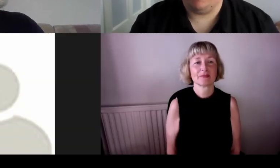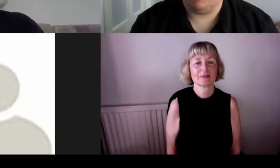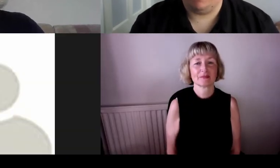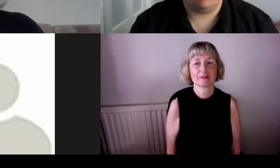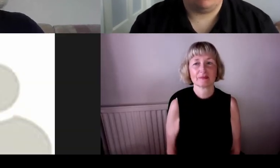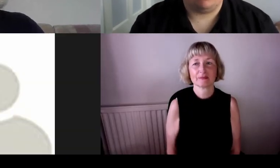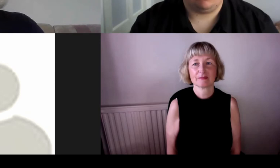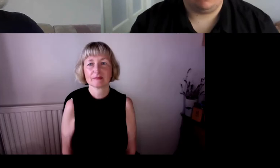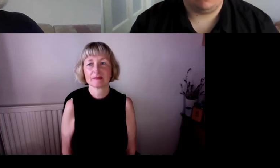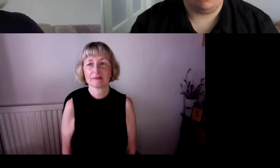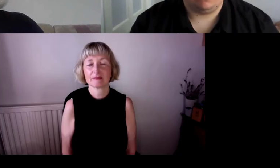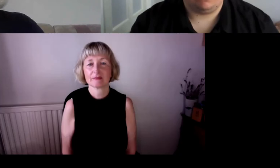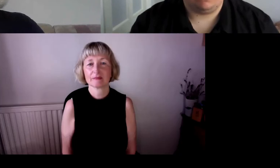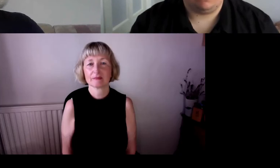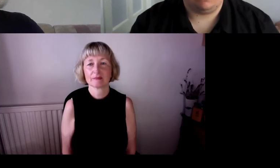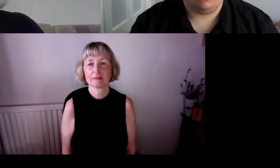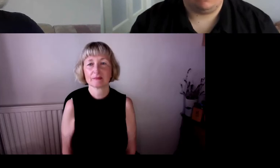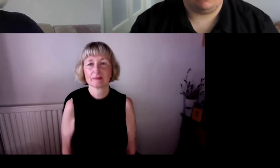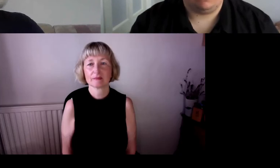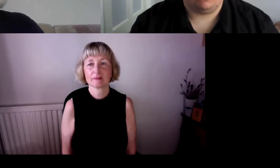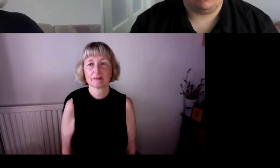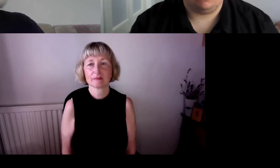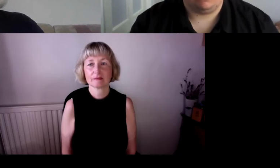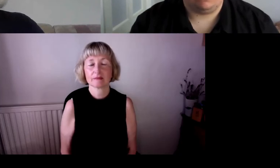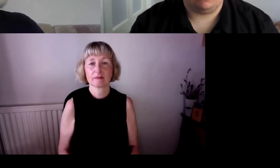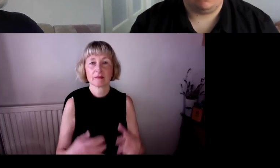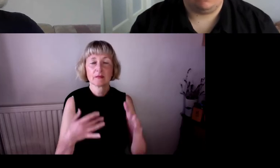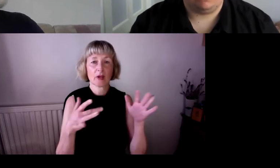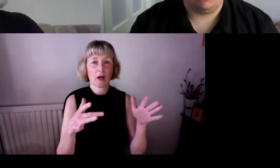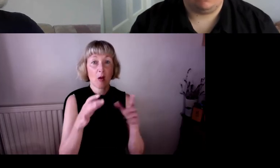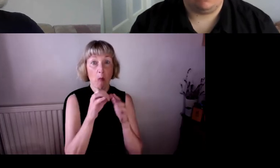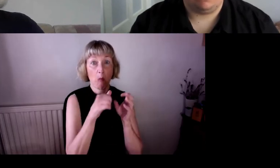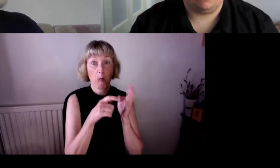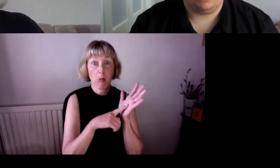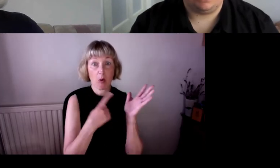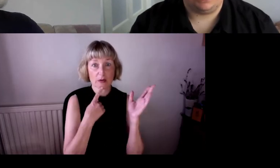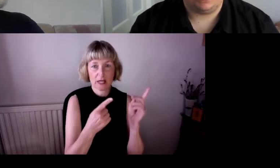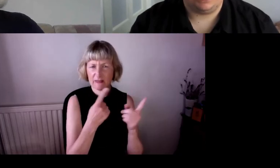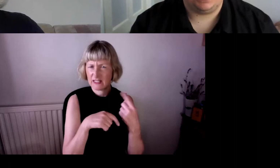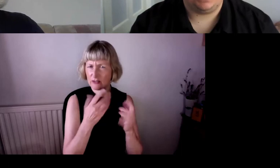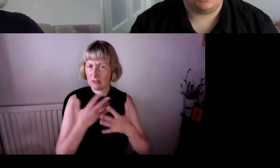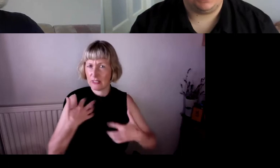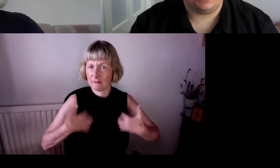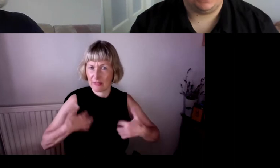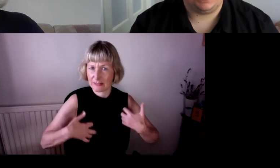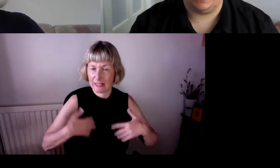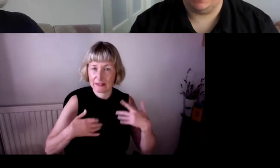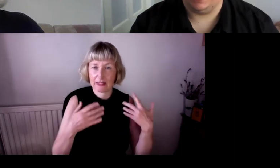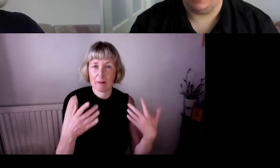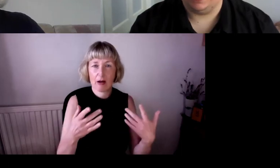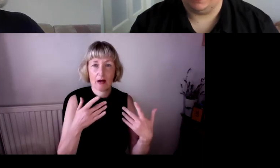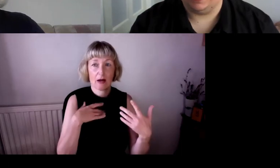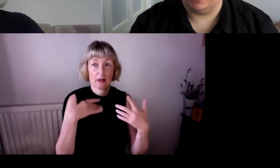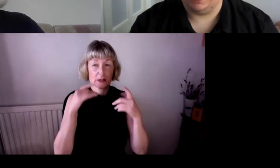And I wonder, Roz, if I don't want to interrupt at all because this is all fascinating, useful stuff, but just